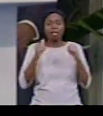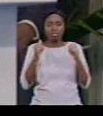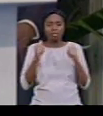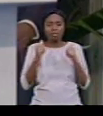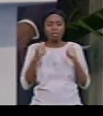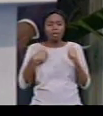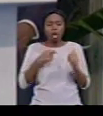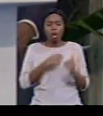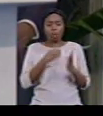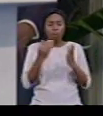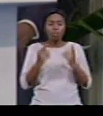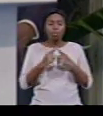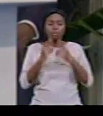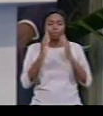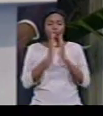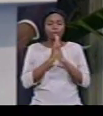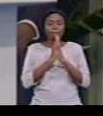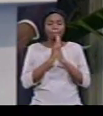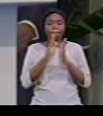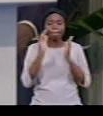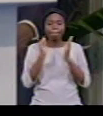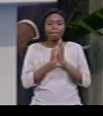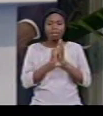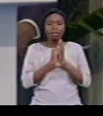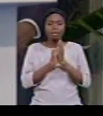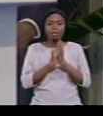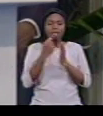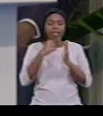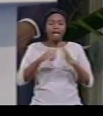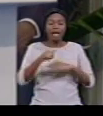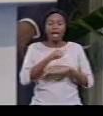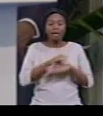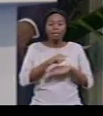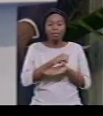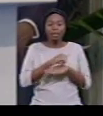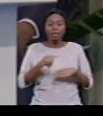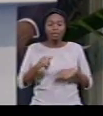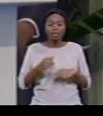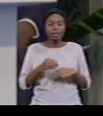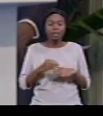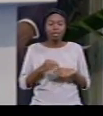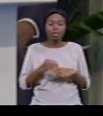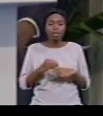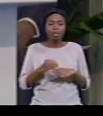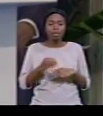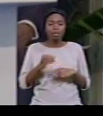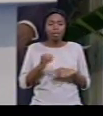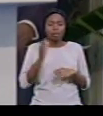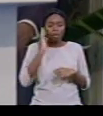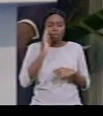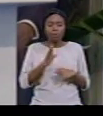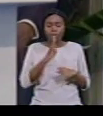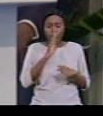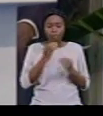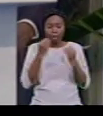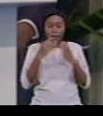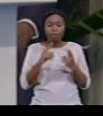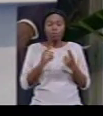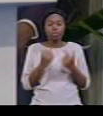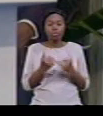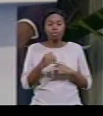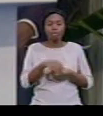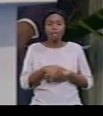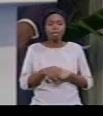pray that the anointing will get to the zenith tonight. That no force,